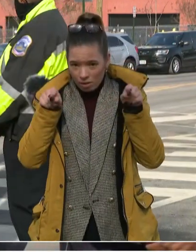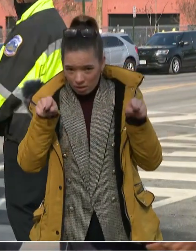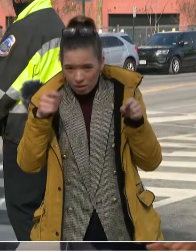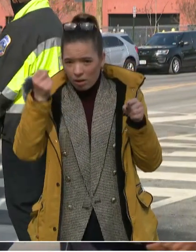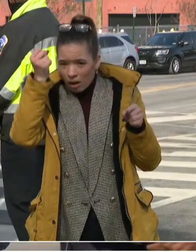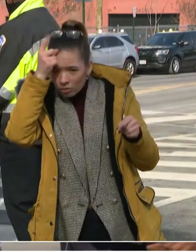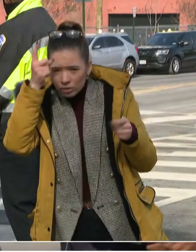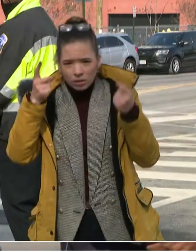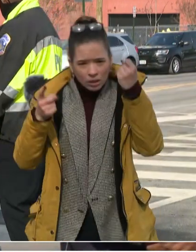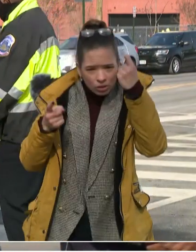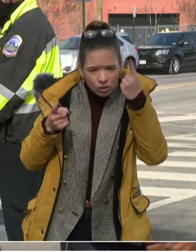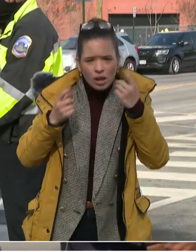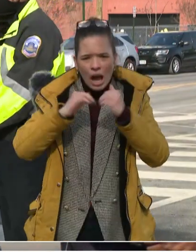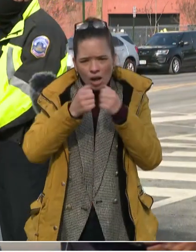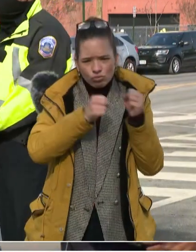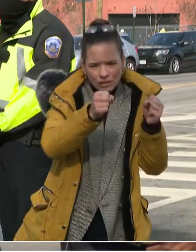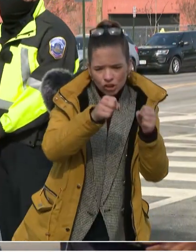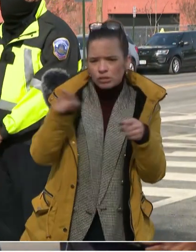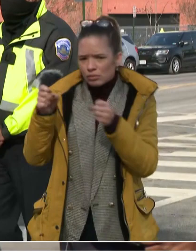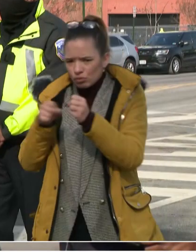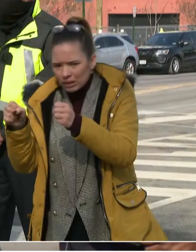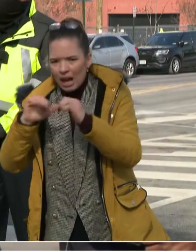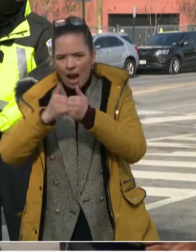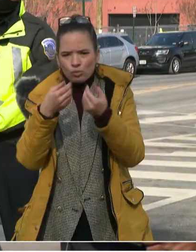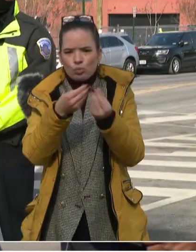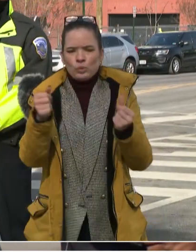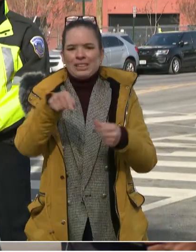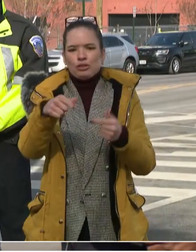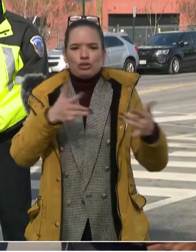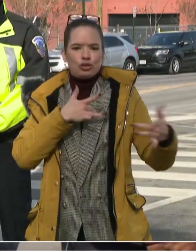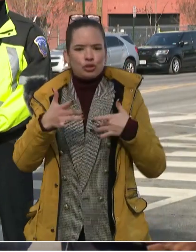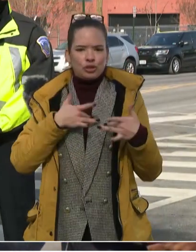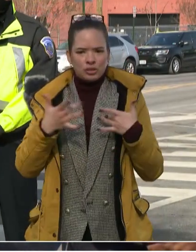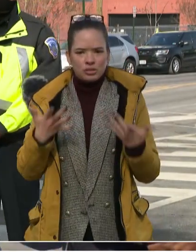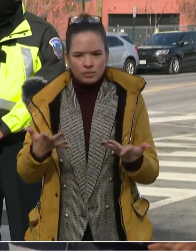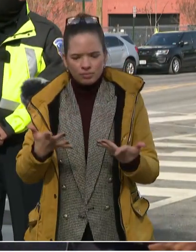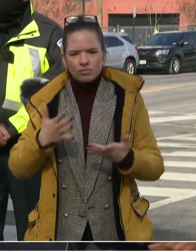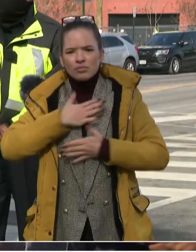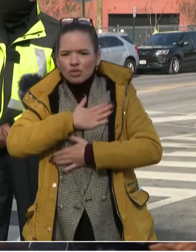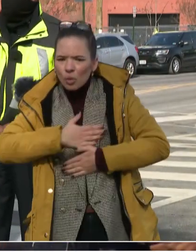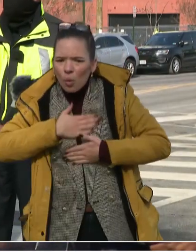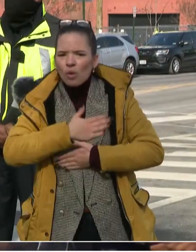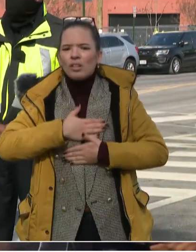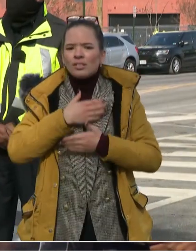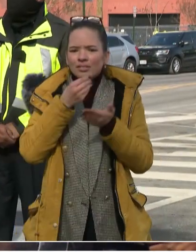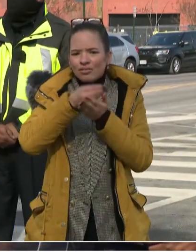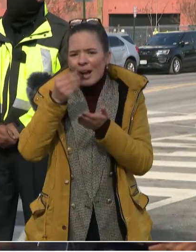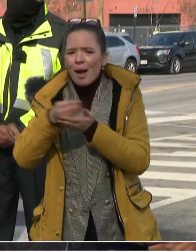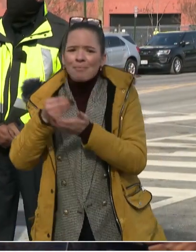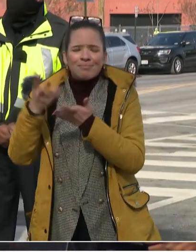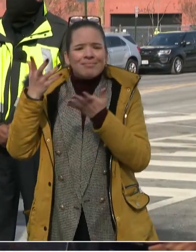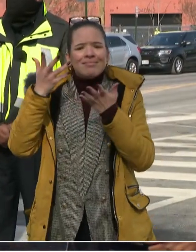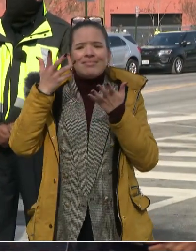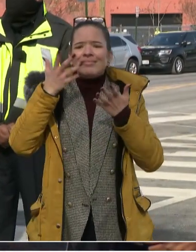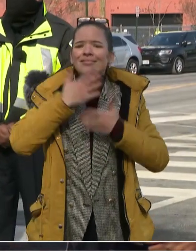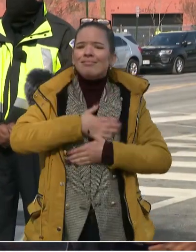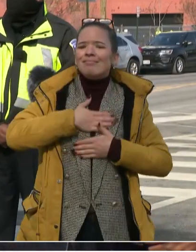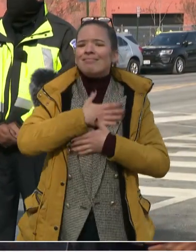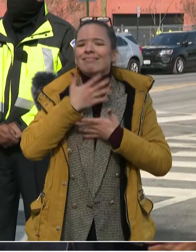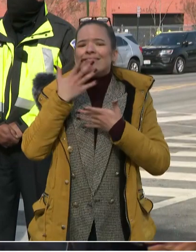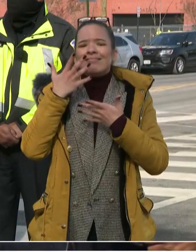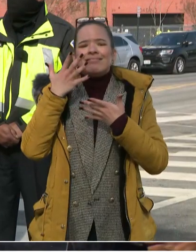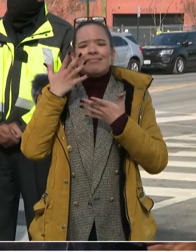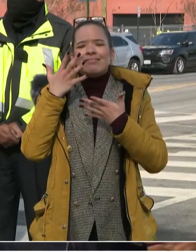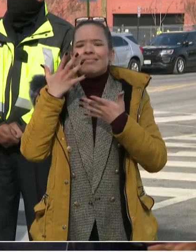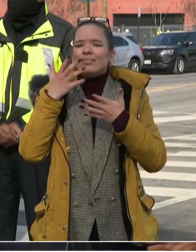live and work and play, to shop, to be entertained in that safe environment. Our